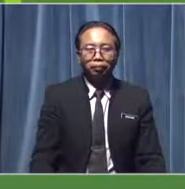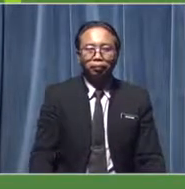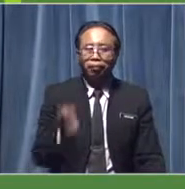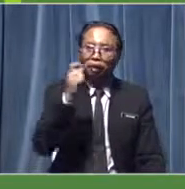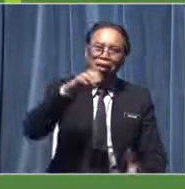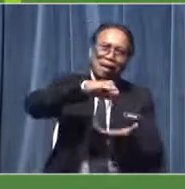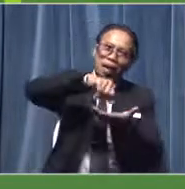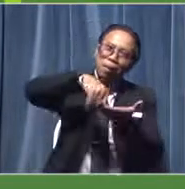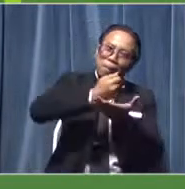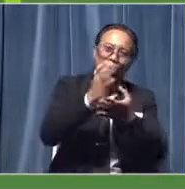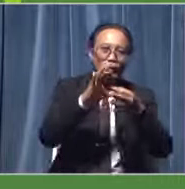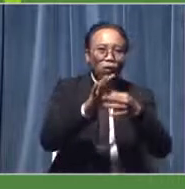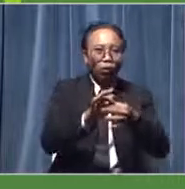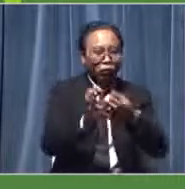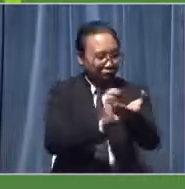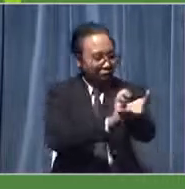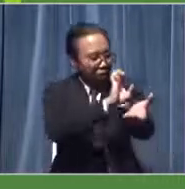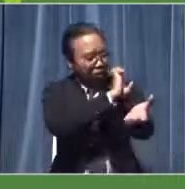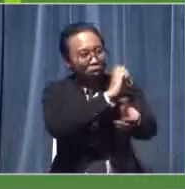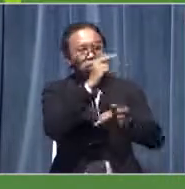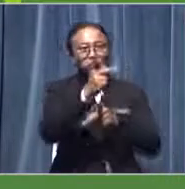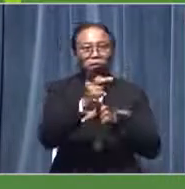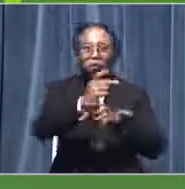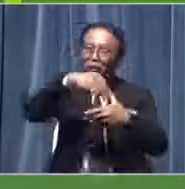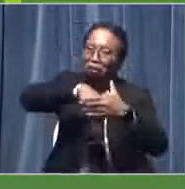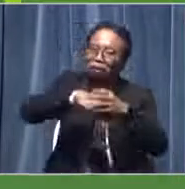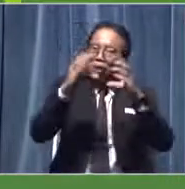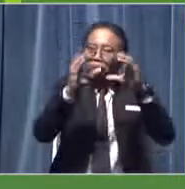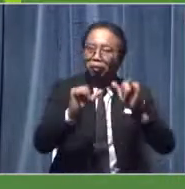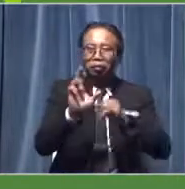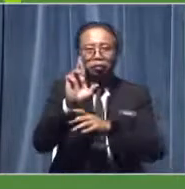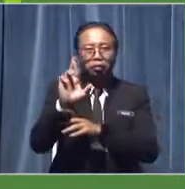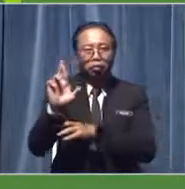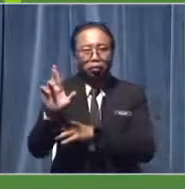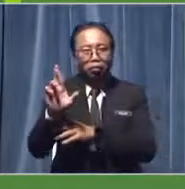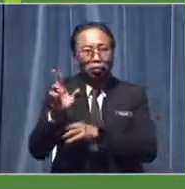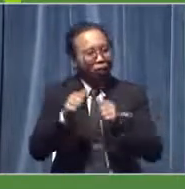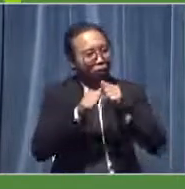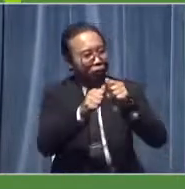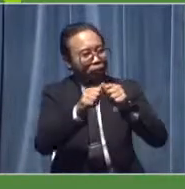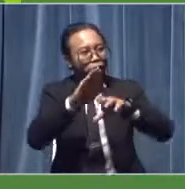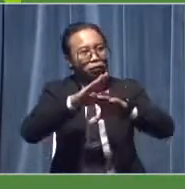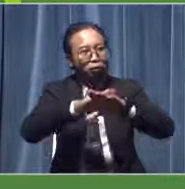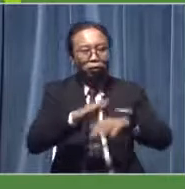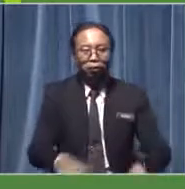The amount of energy stored in a capacitor depends on